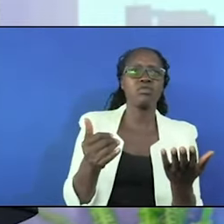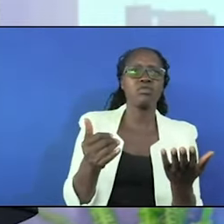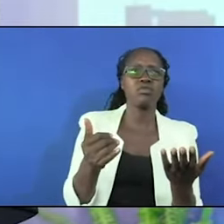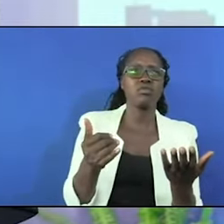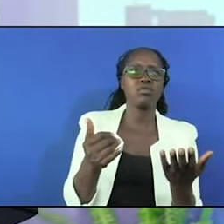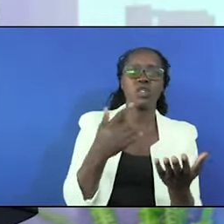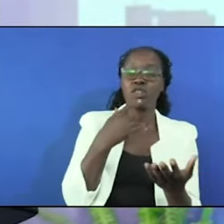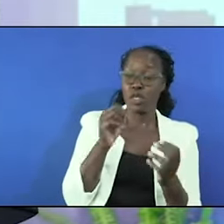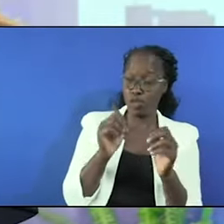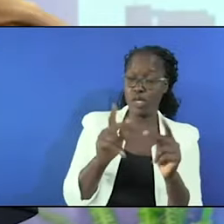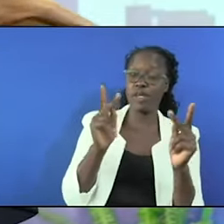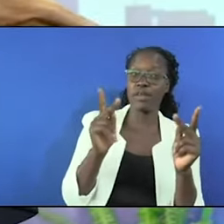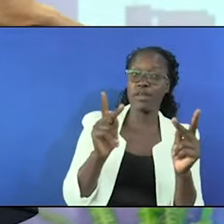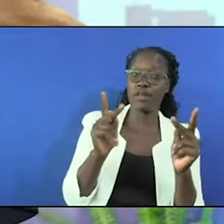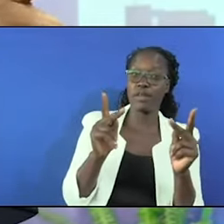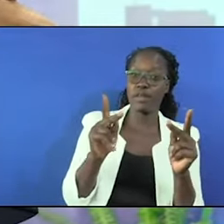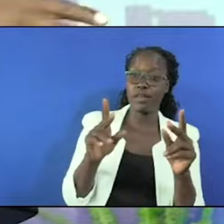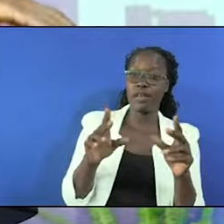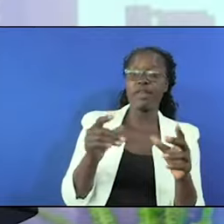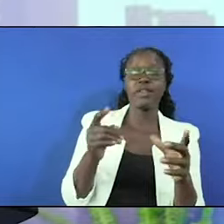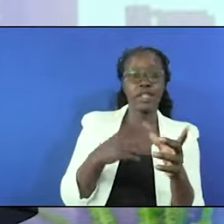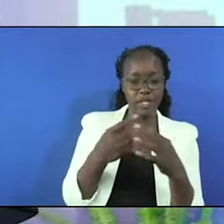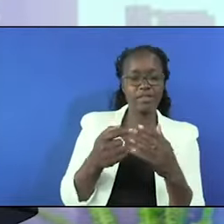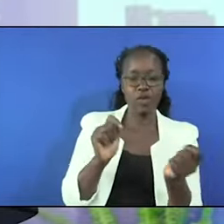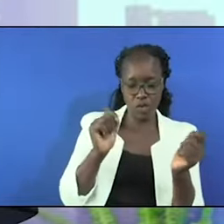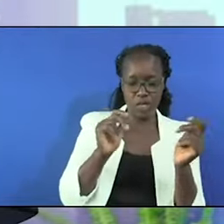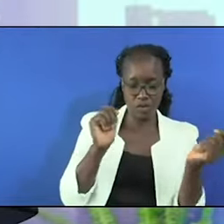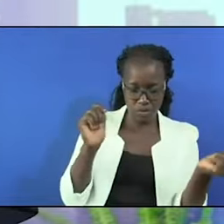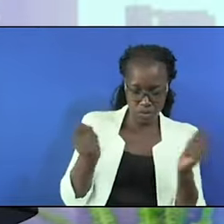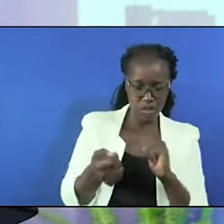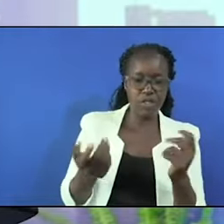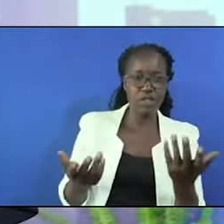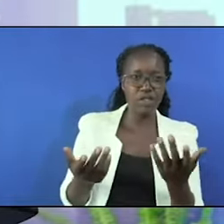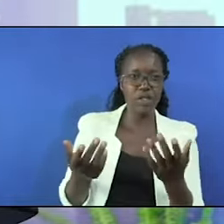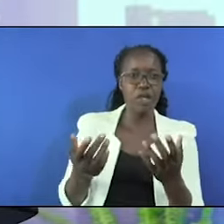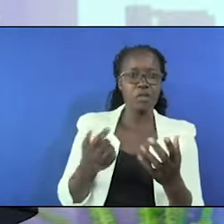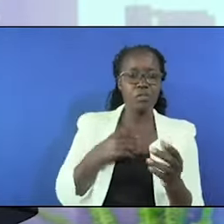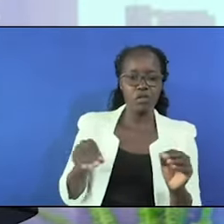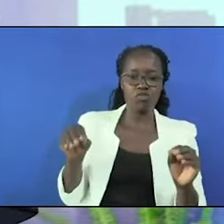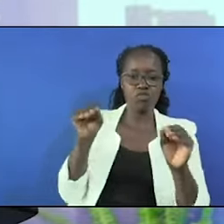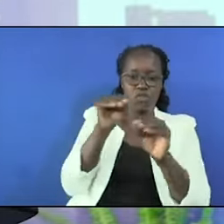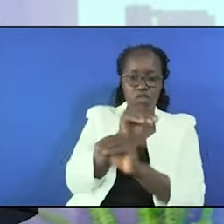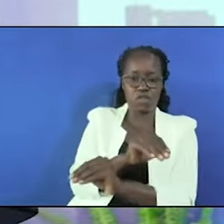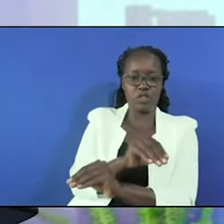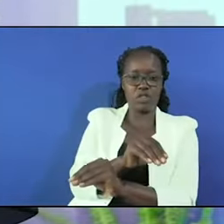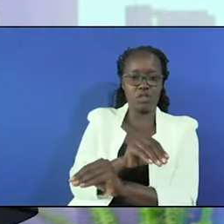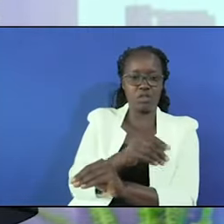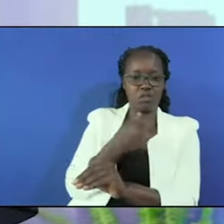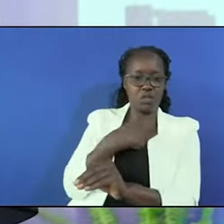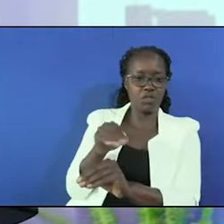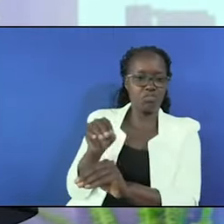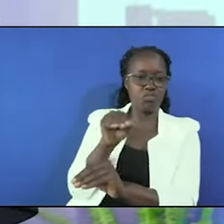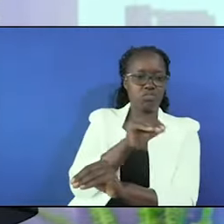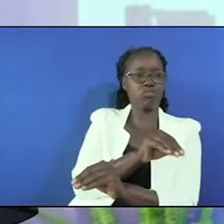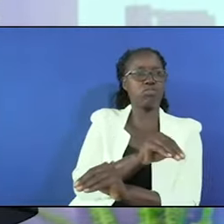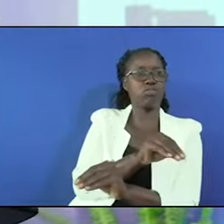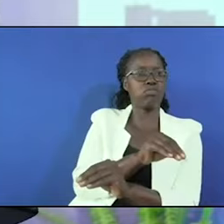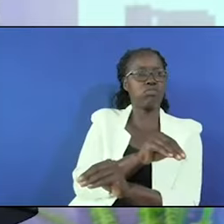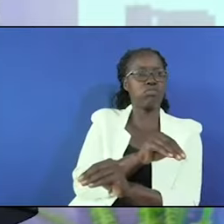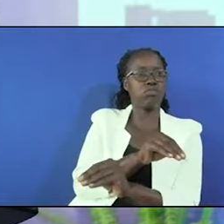guy. Said, "Oh, okay, take the wheel." Me, I came from the driver's seat. I came and went to